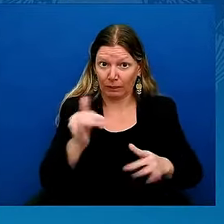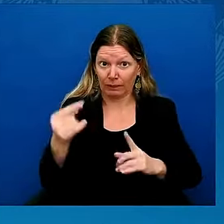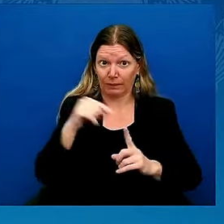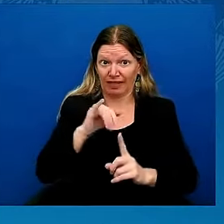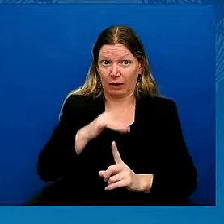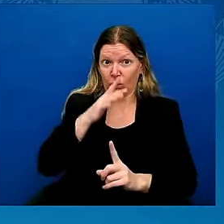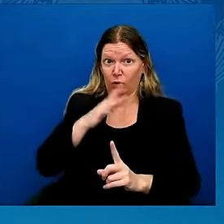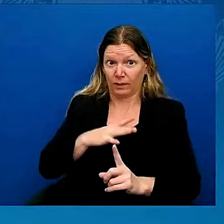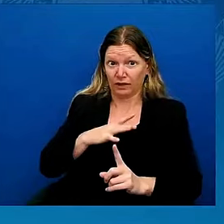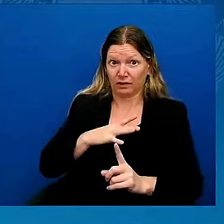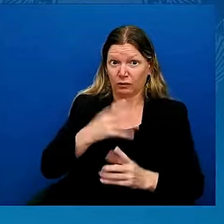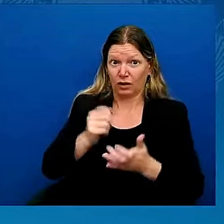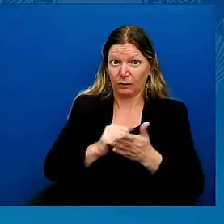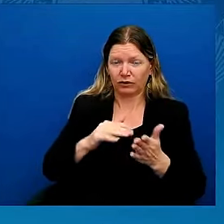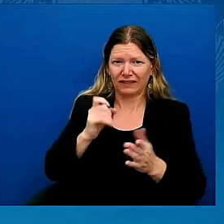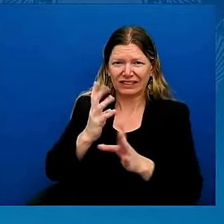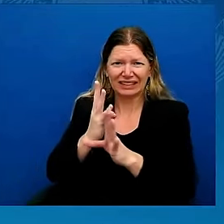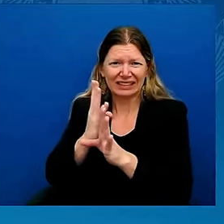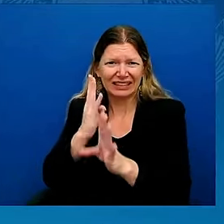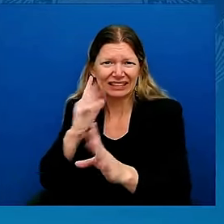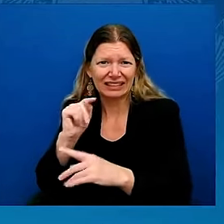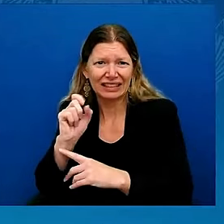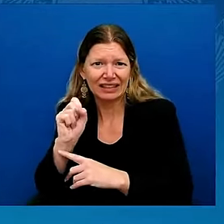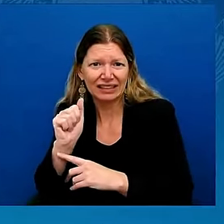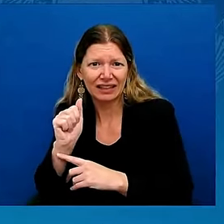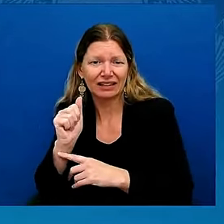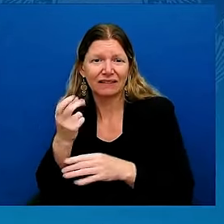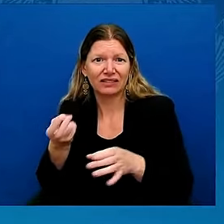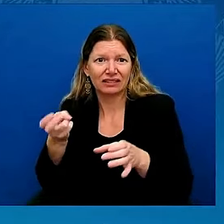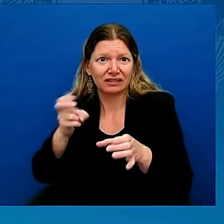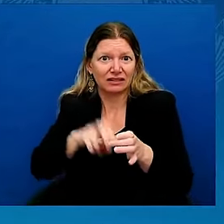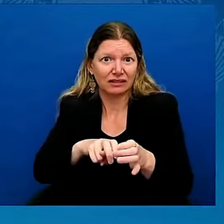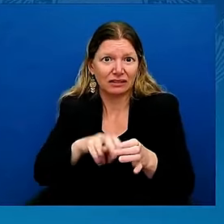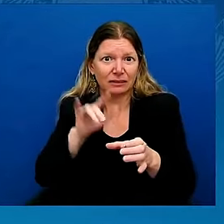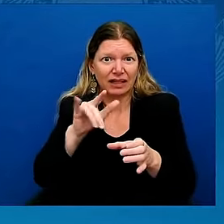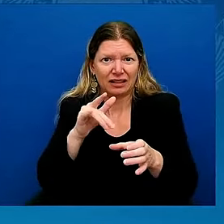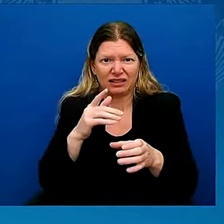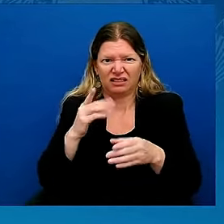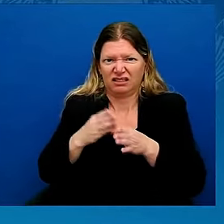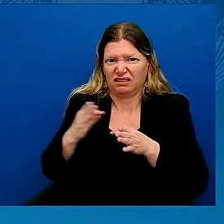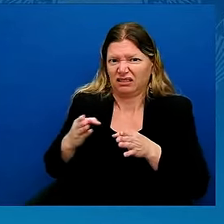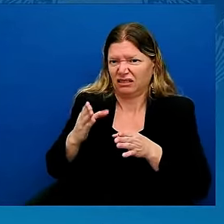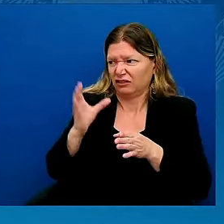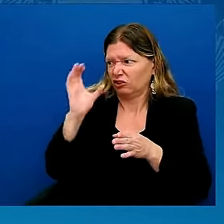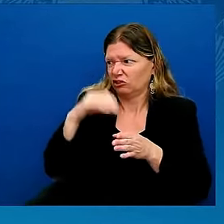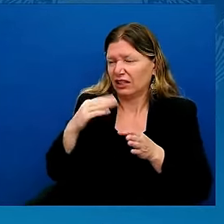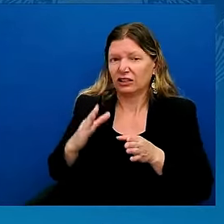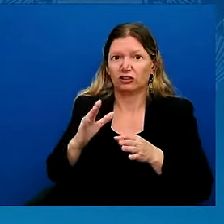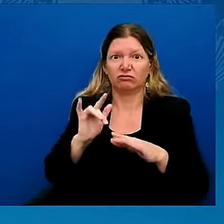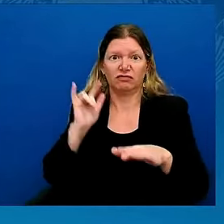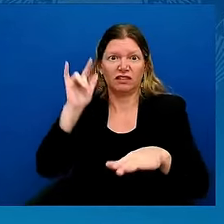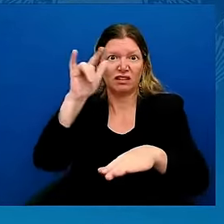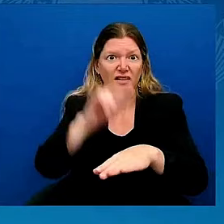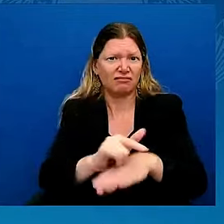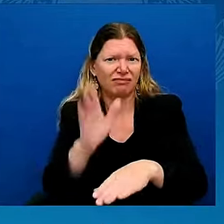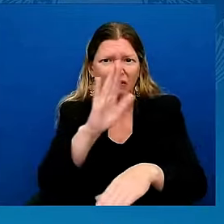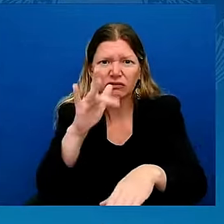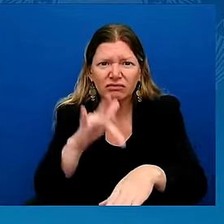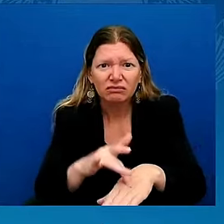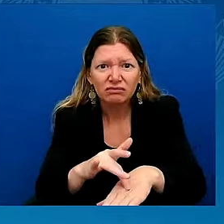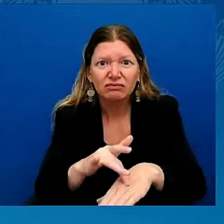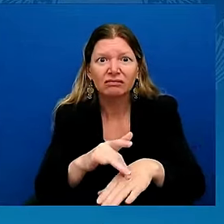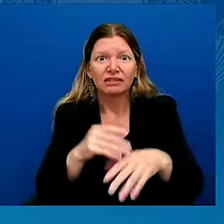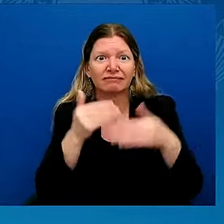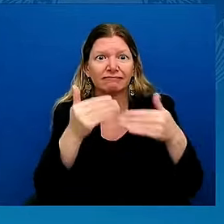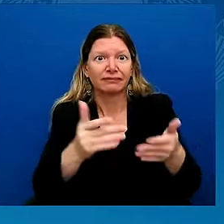procedure. She's gonna have to get right back to the airport because she gotta get back to those kids. And it's not like her best friend can go with